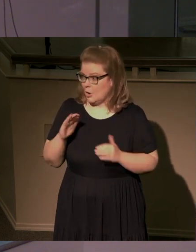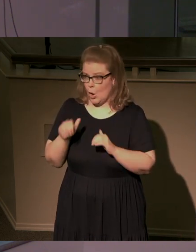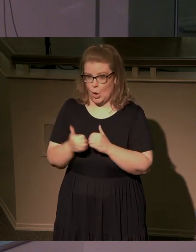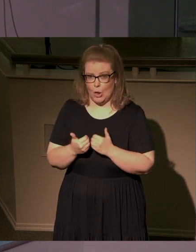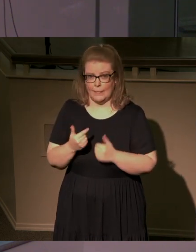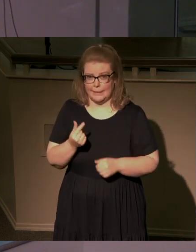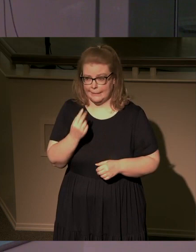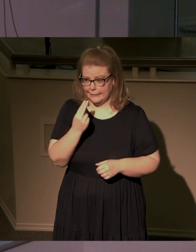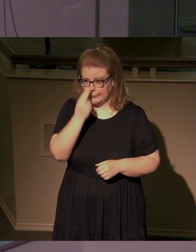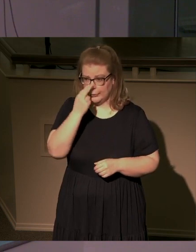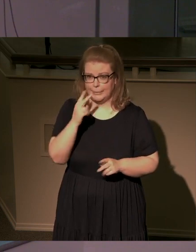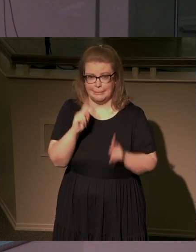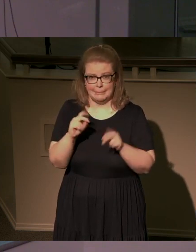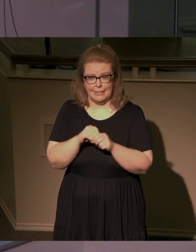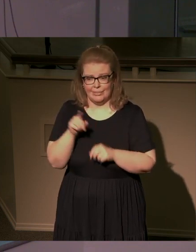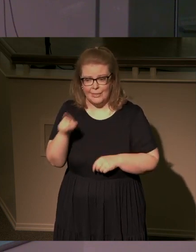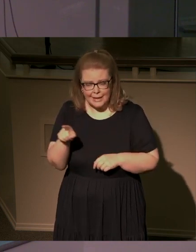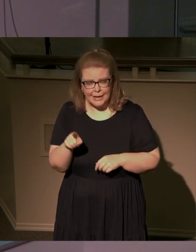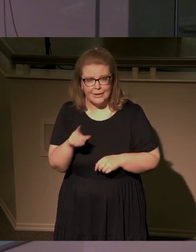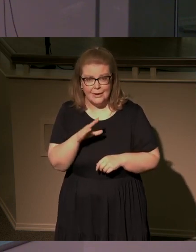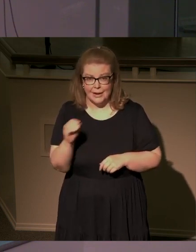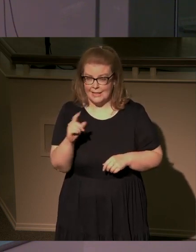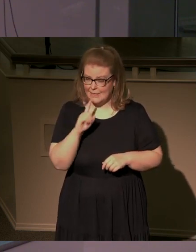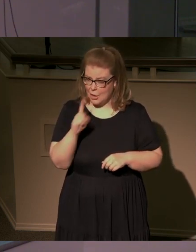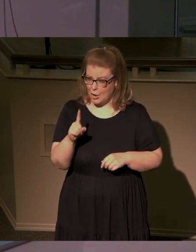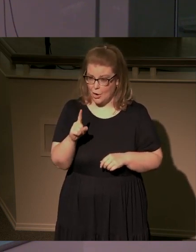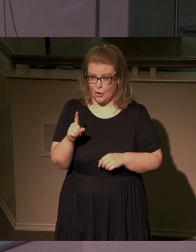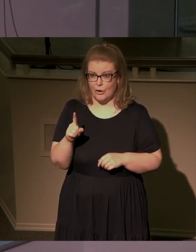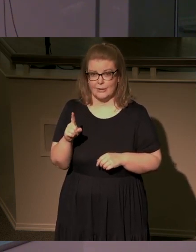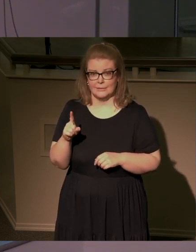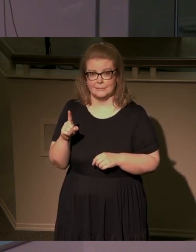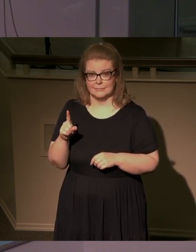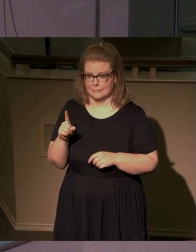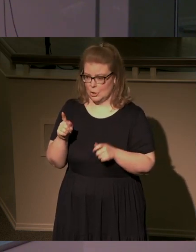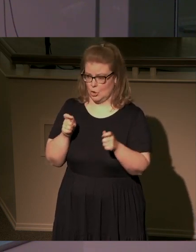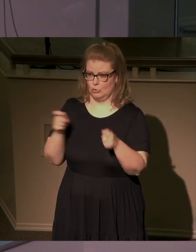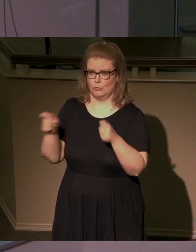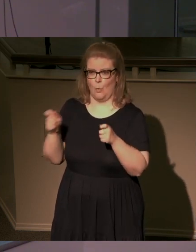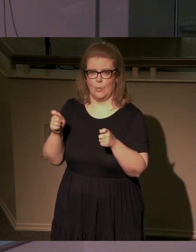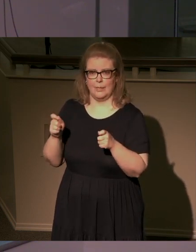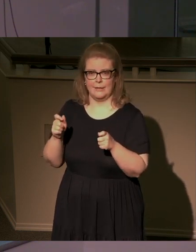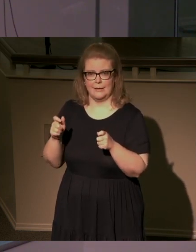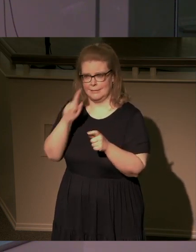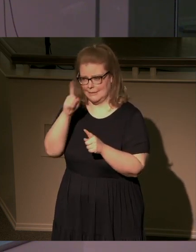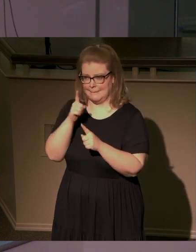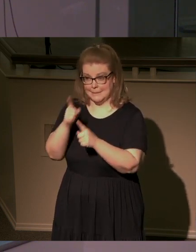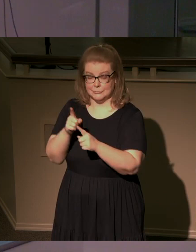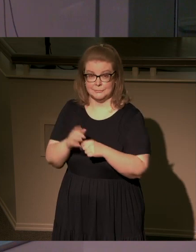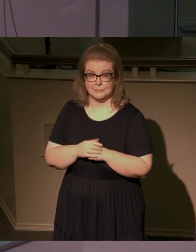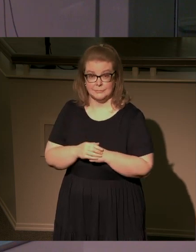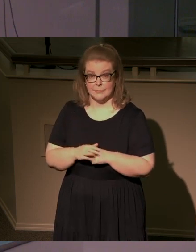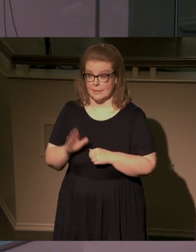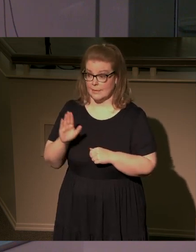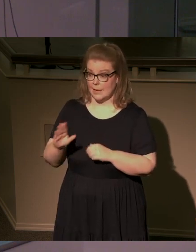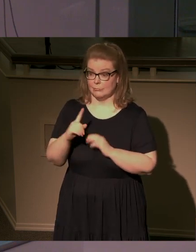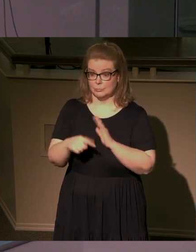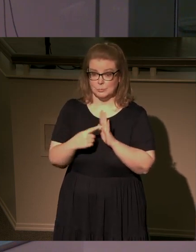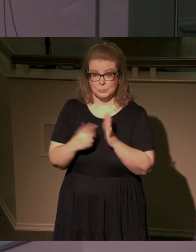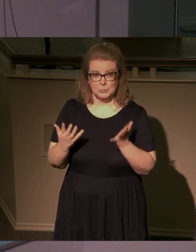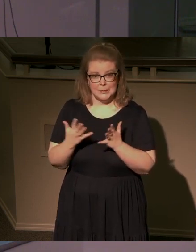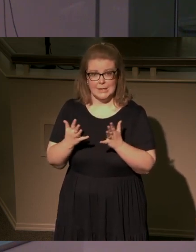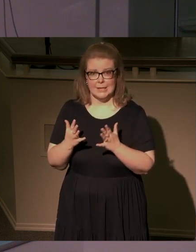there, and they are mission control. And all they're doing is sending